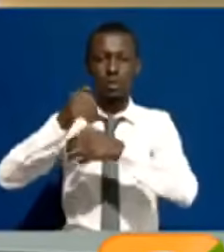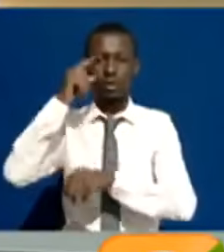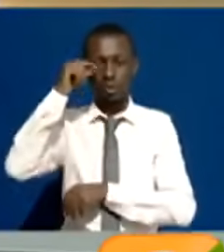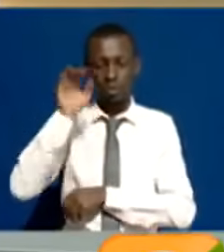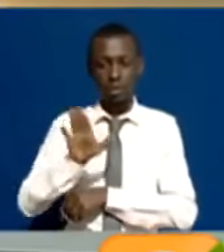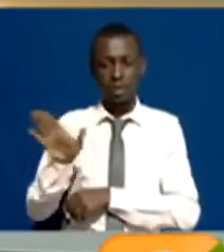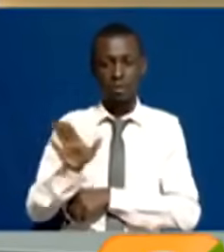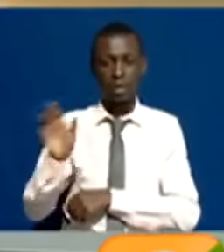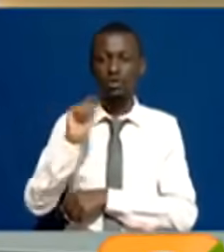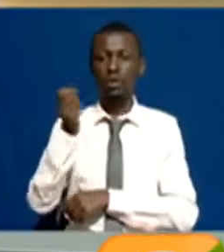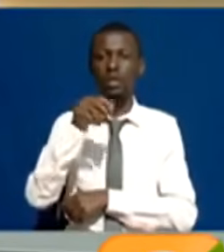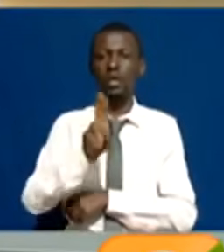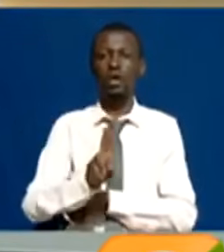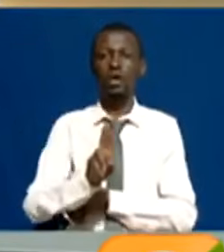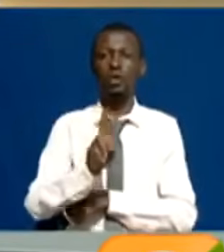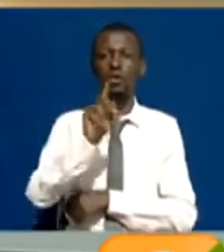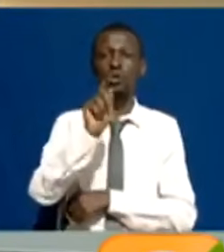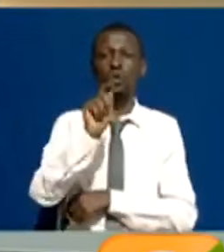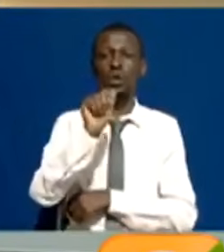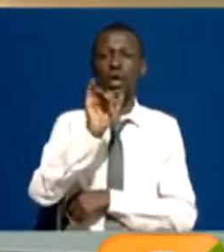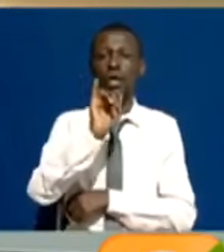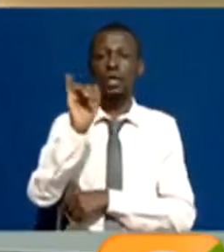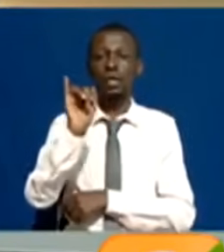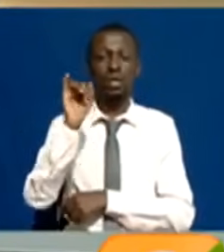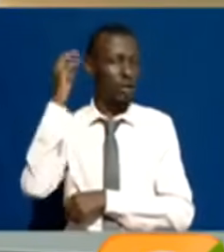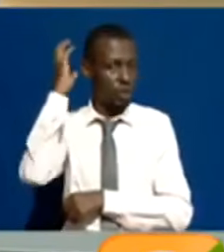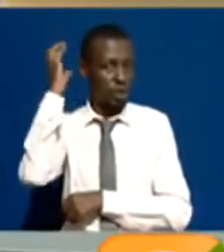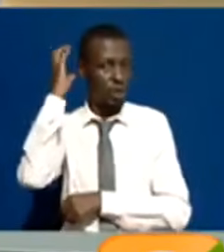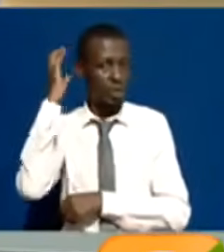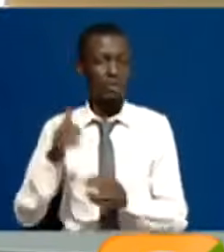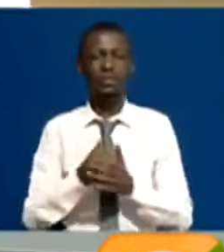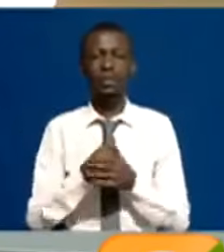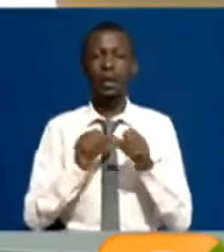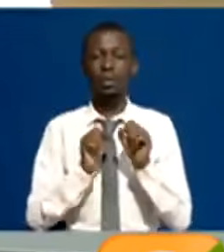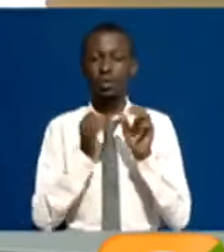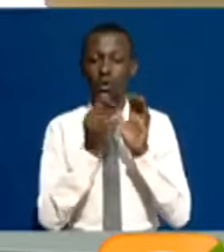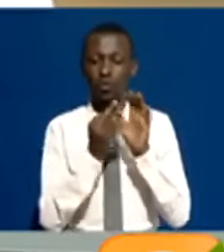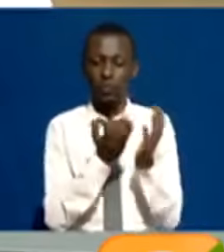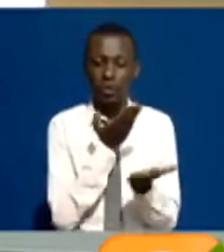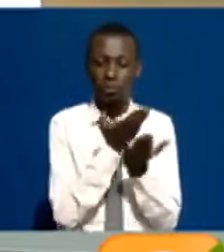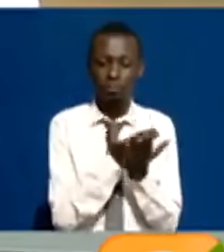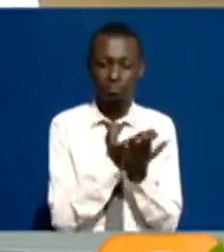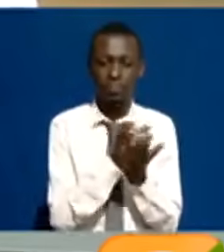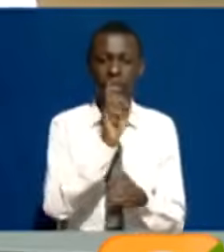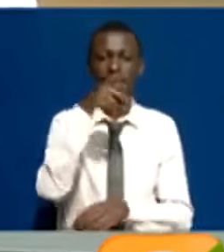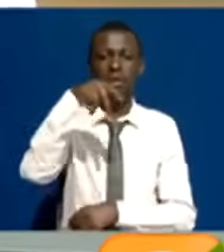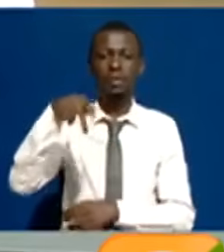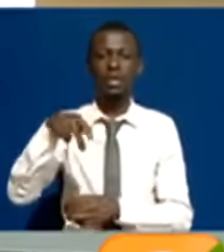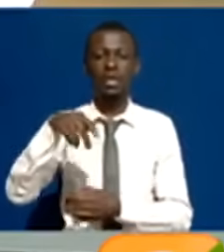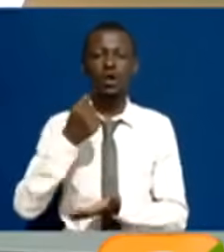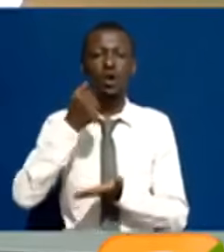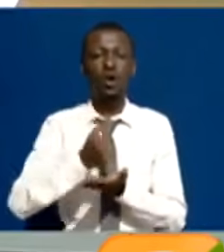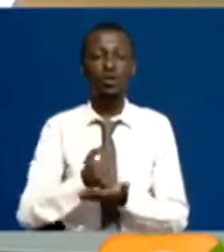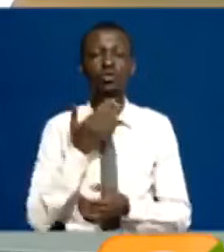branch of the Kenya Utalii College. Well, EACC, which presented the file to the Office of the Director of Public Prosecutions,